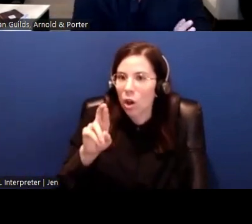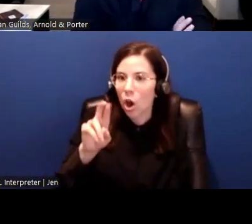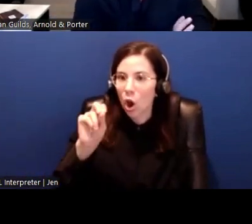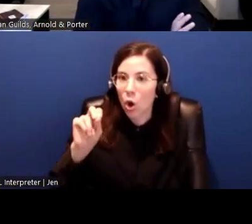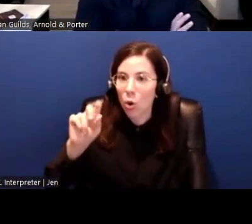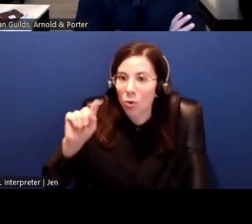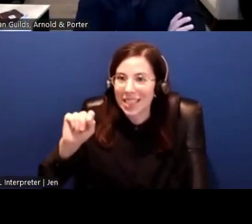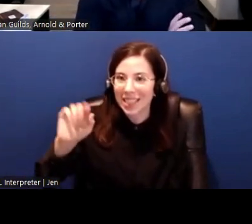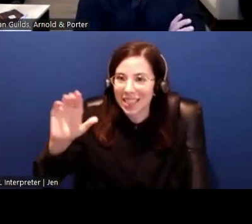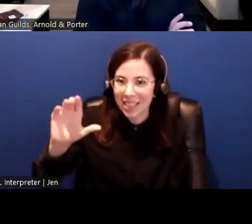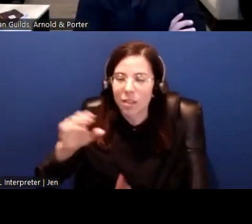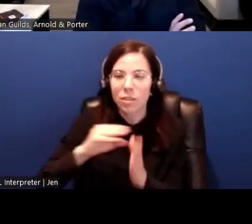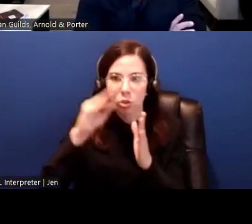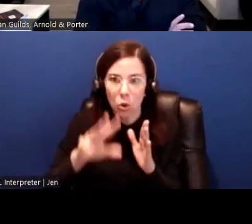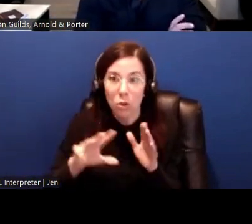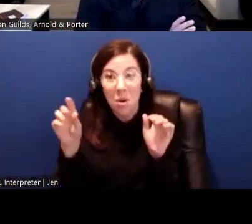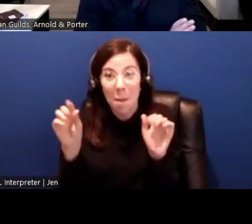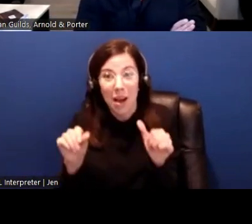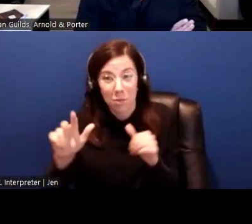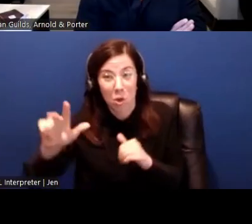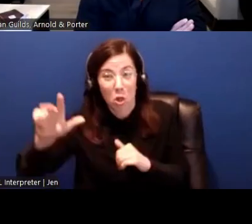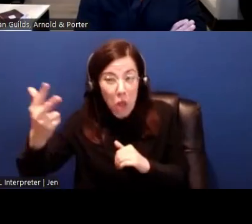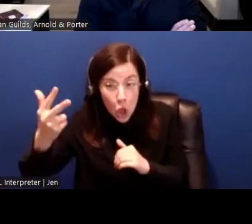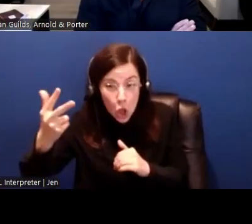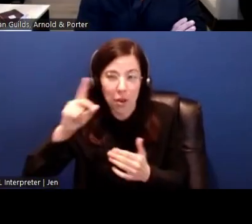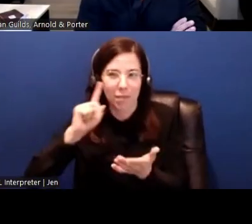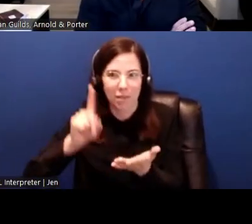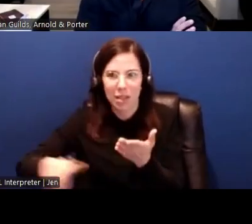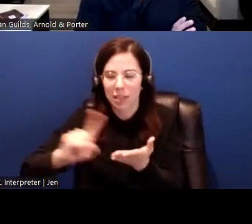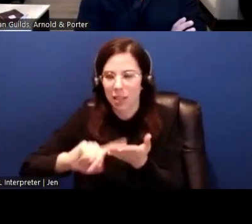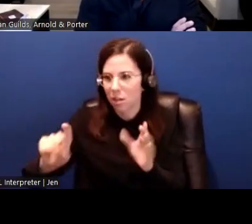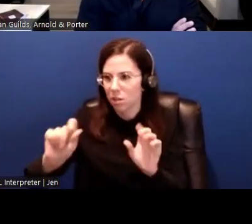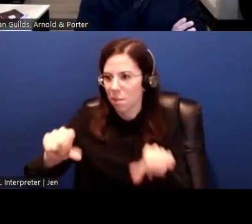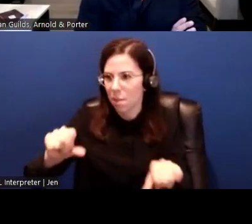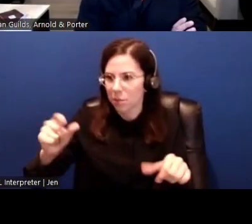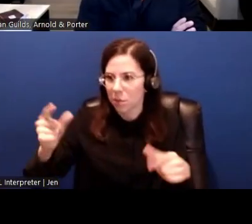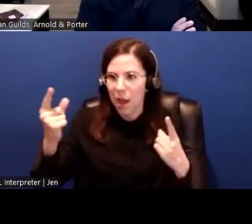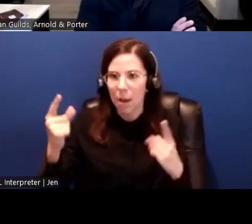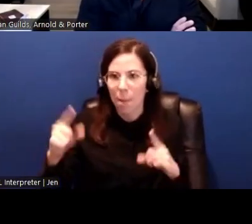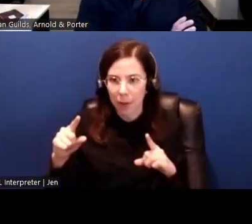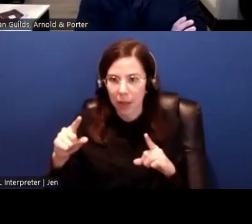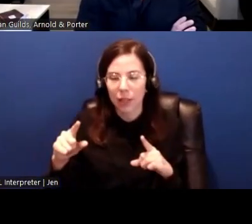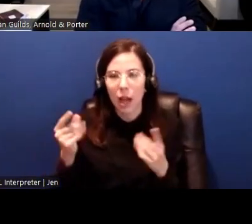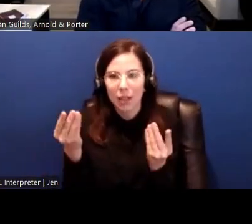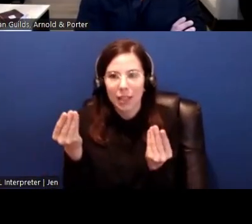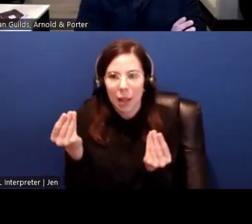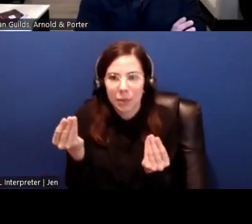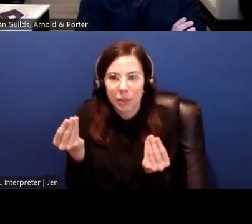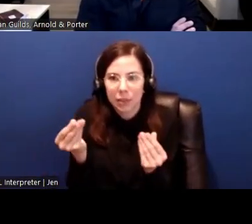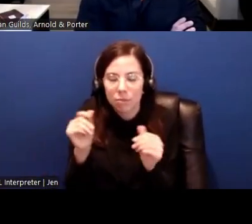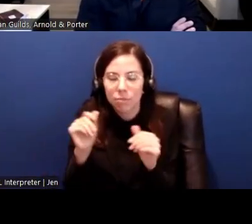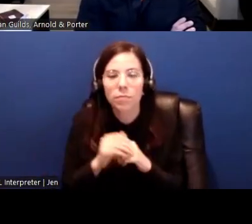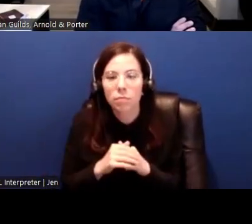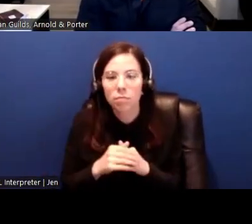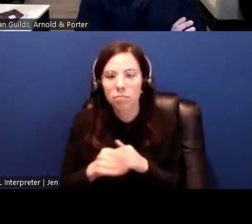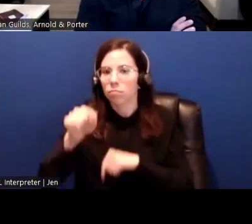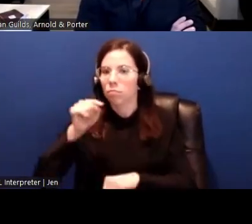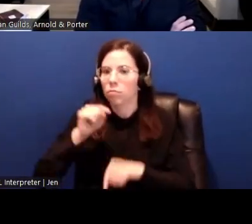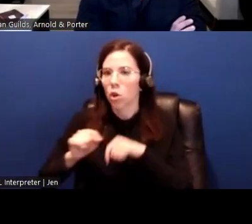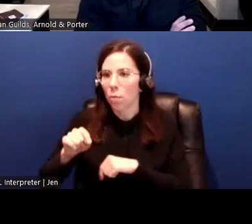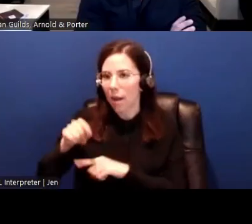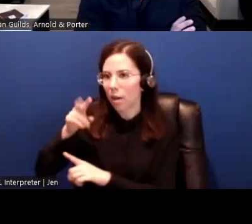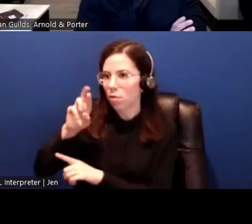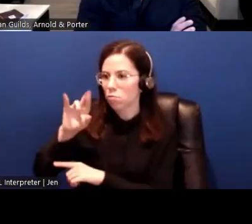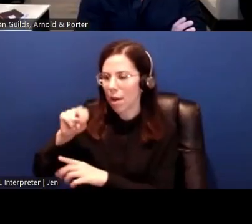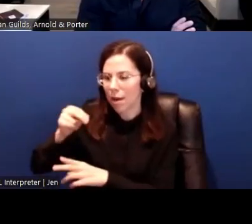theoretically be a third investigation going on the campus. So going back to what, Ryan, you